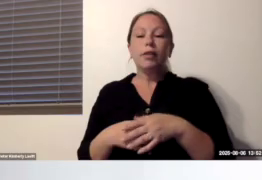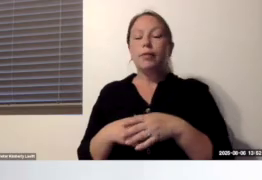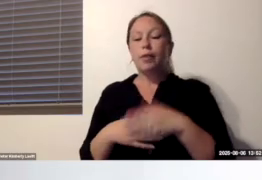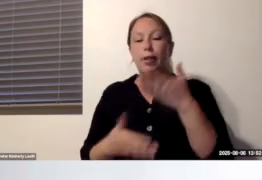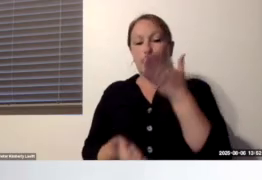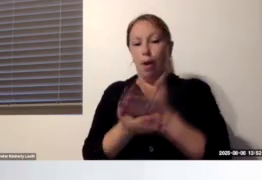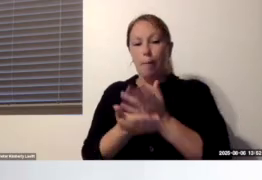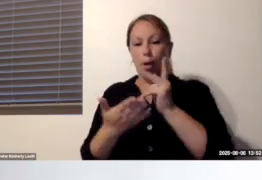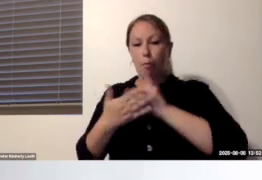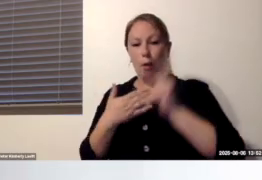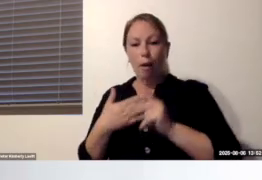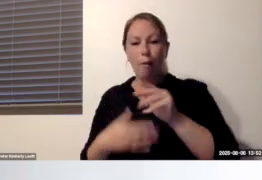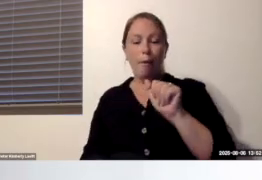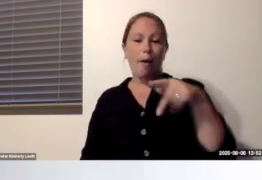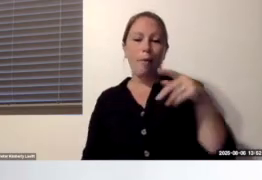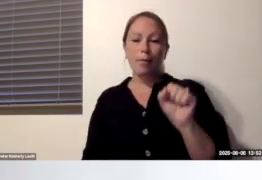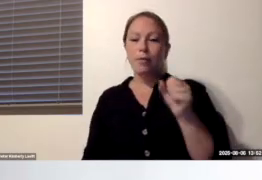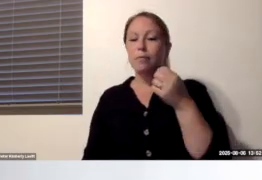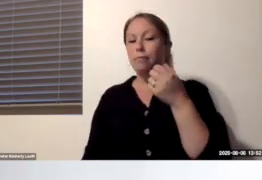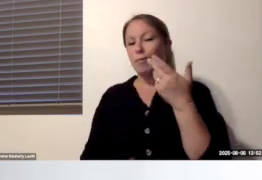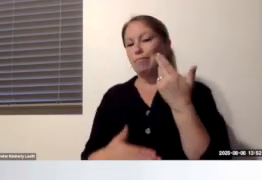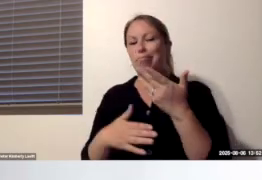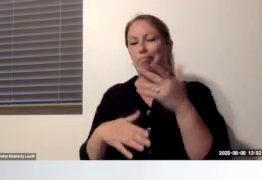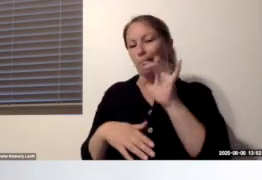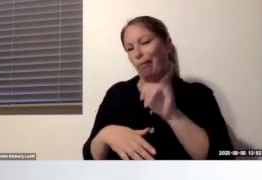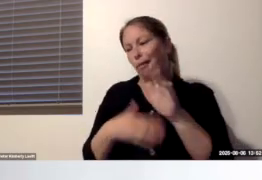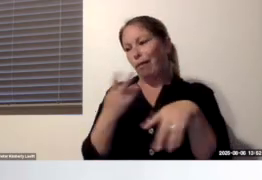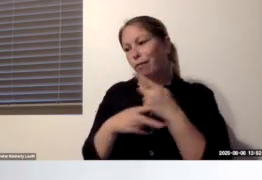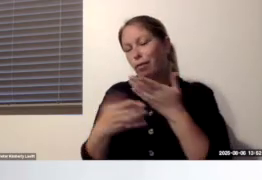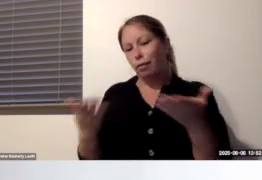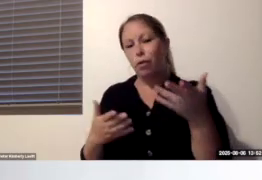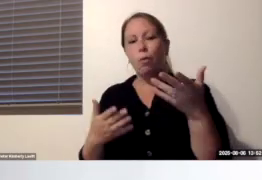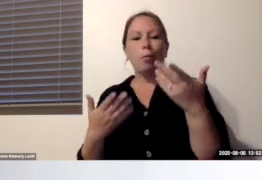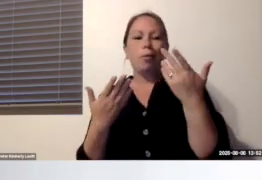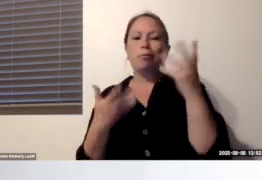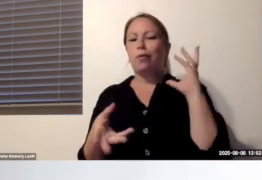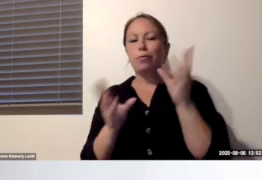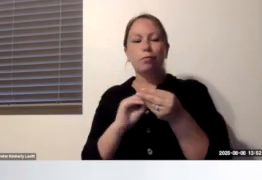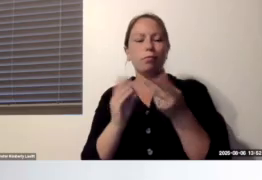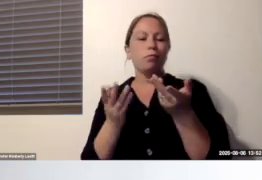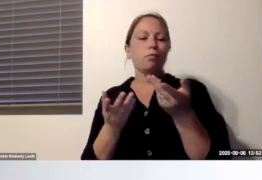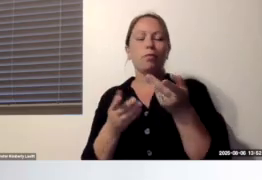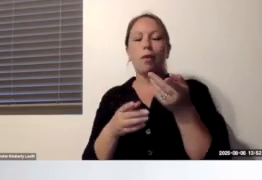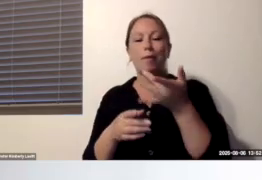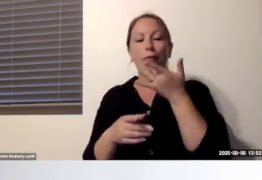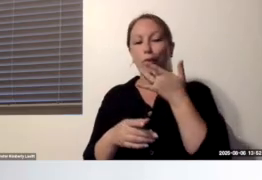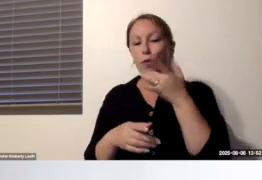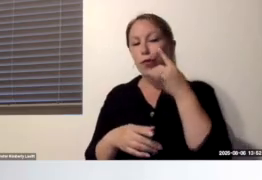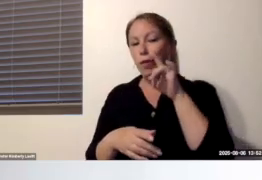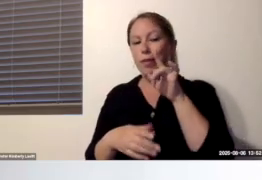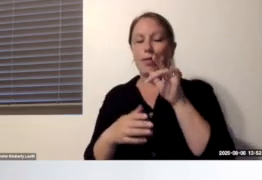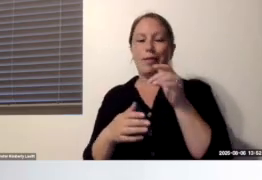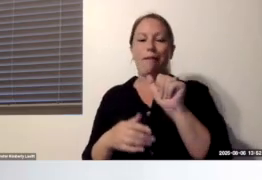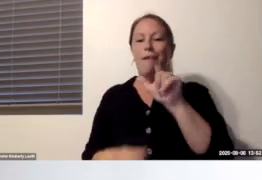stopping program apps and things along those lines. But overall, definitely in favor of these alignment discussions.